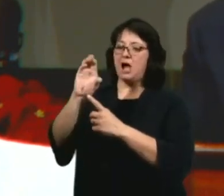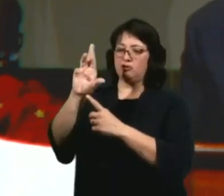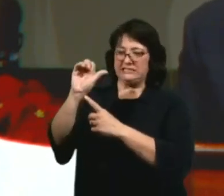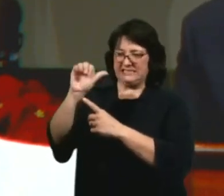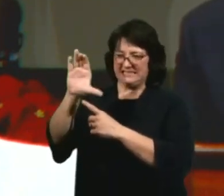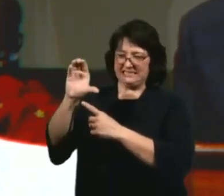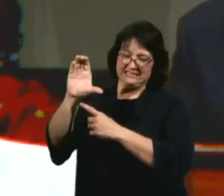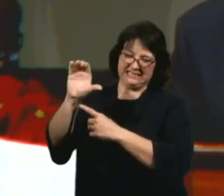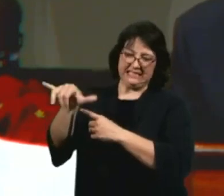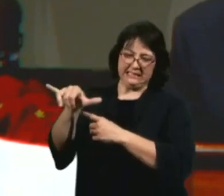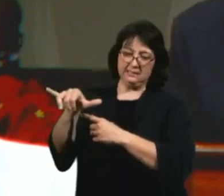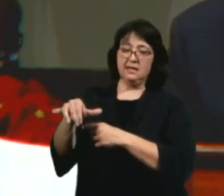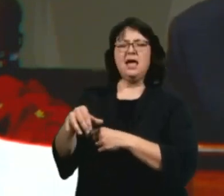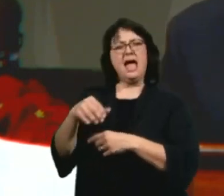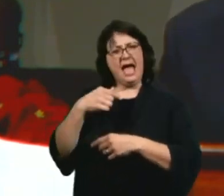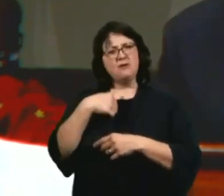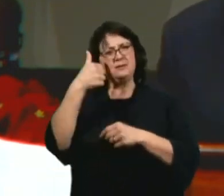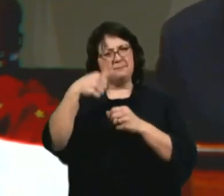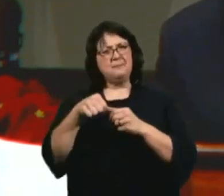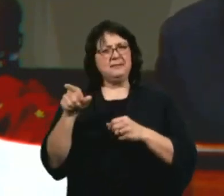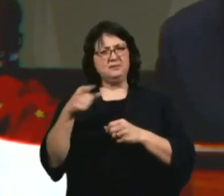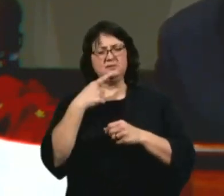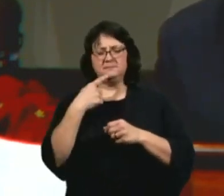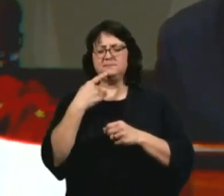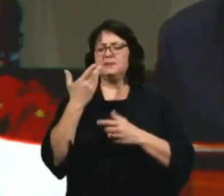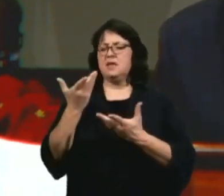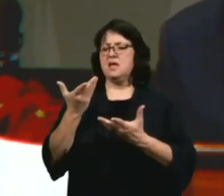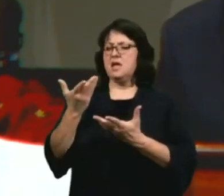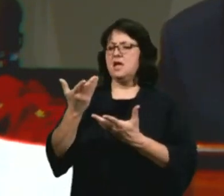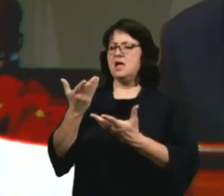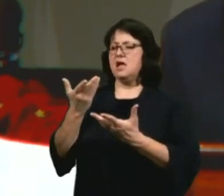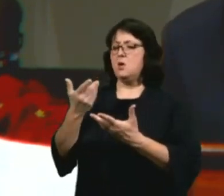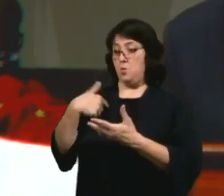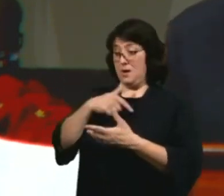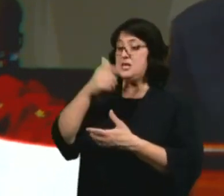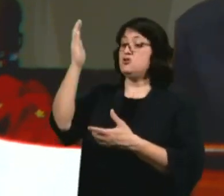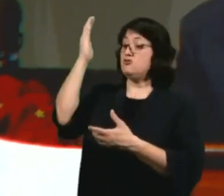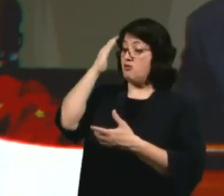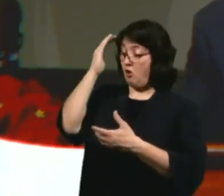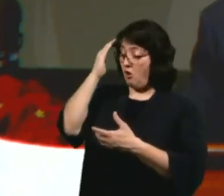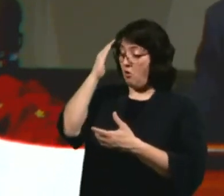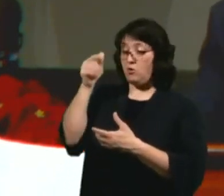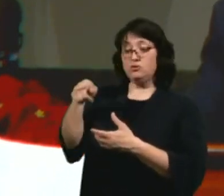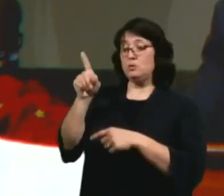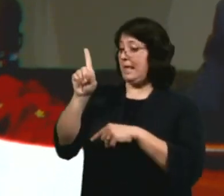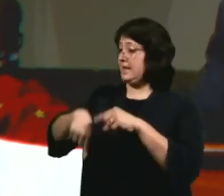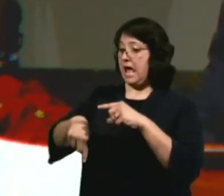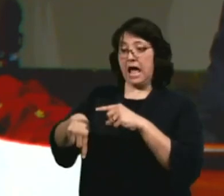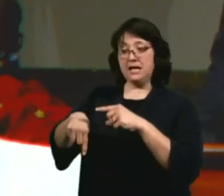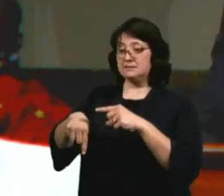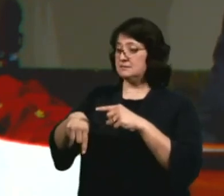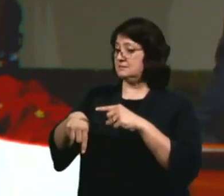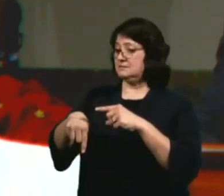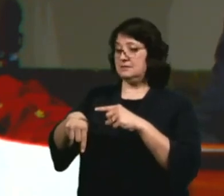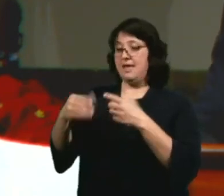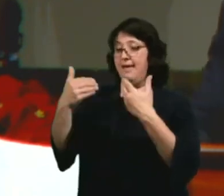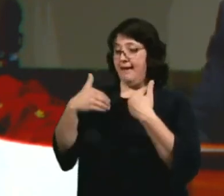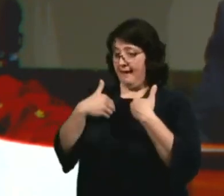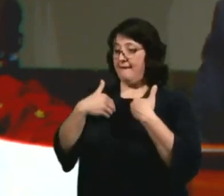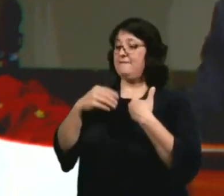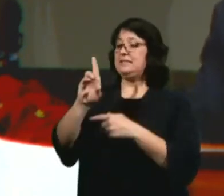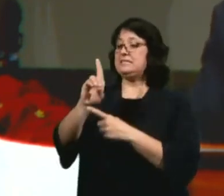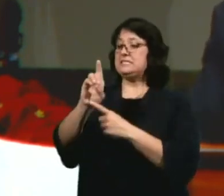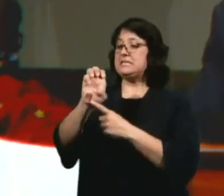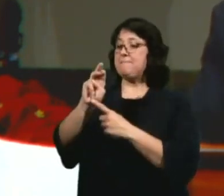that I never forgot it. He said, we know that you cannot have a